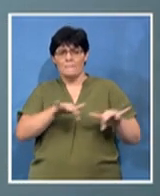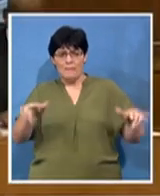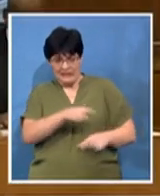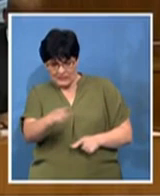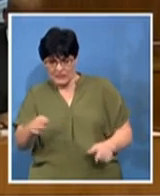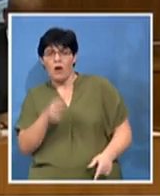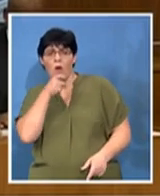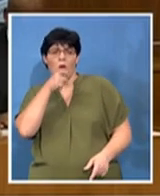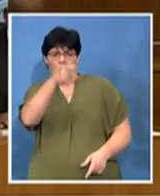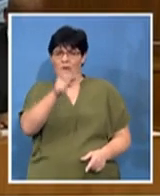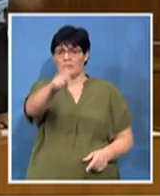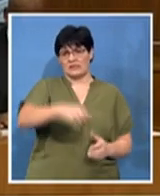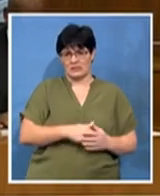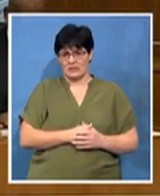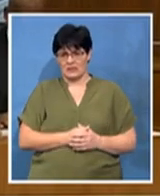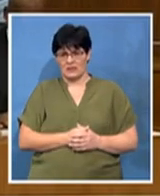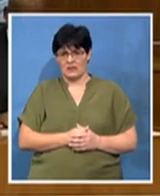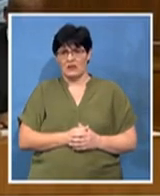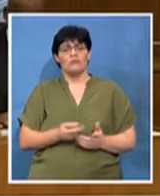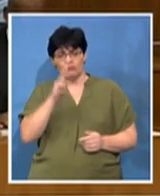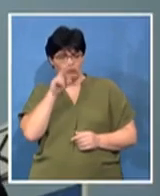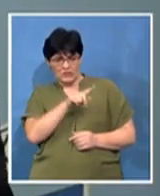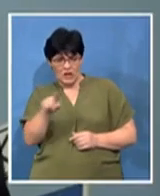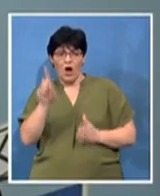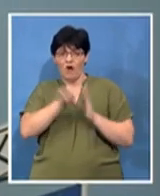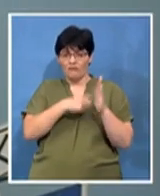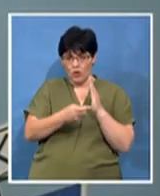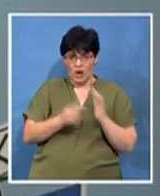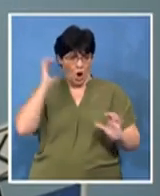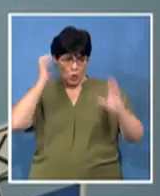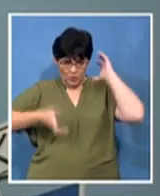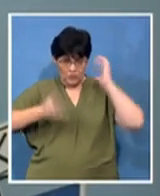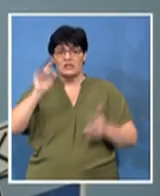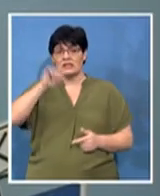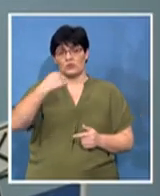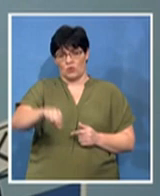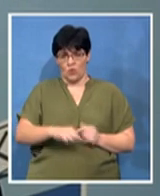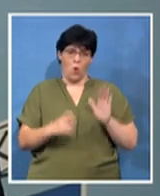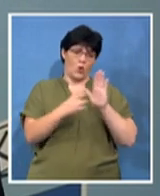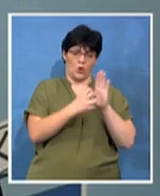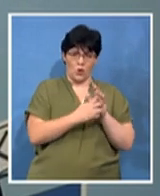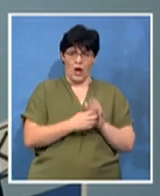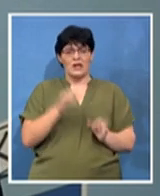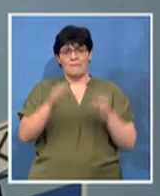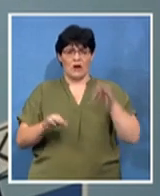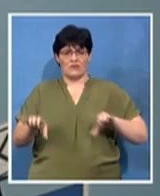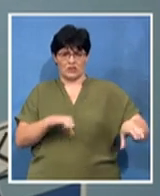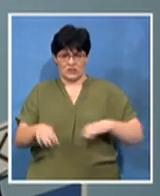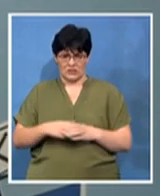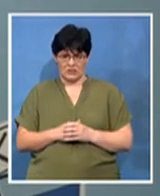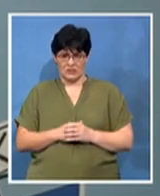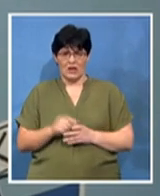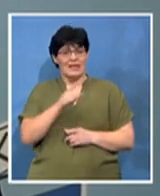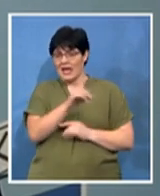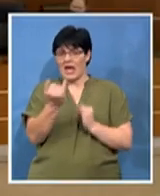not voters would be confused by our logo and this Party of Action, which has, by the way, never contested elections at all since